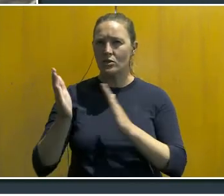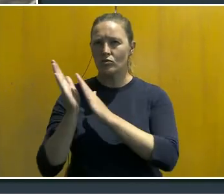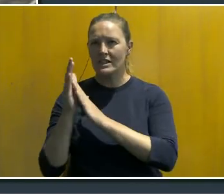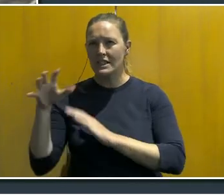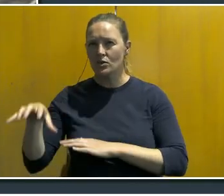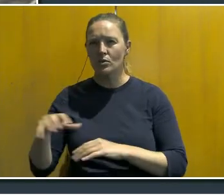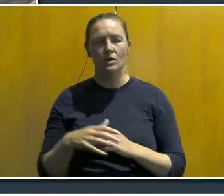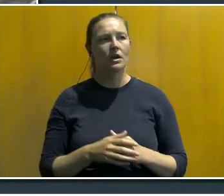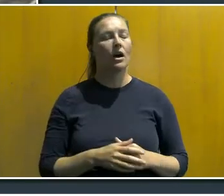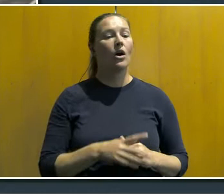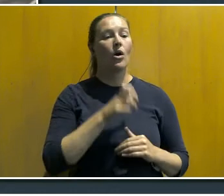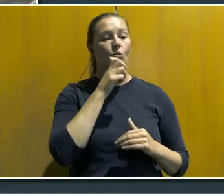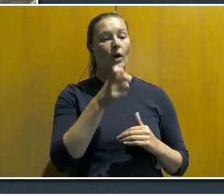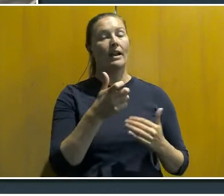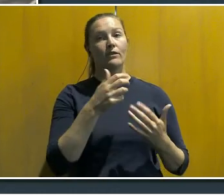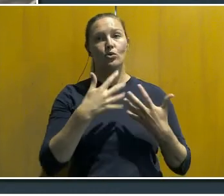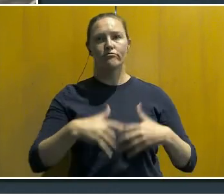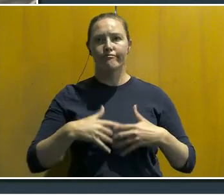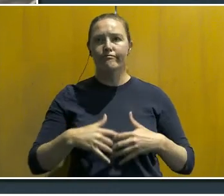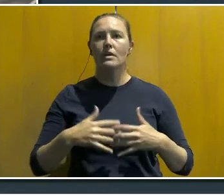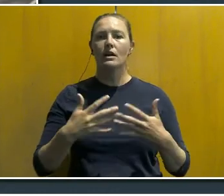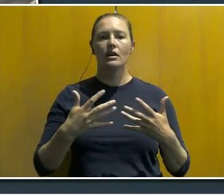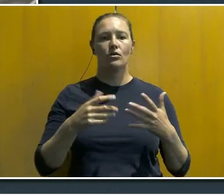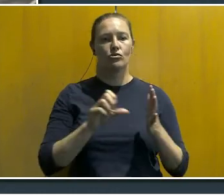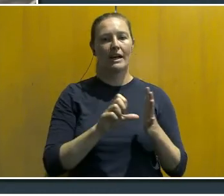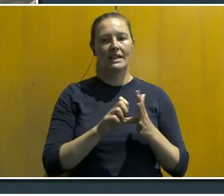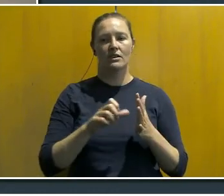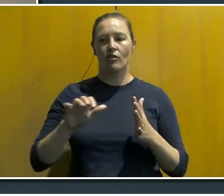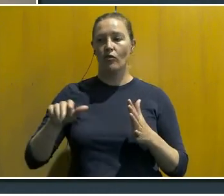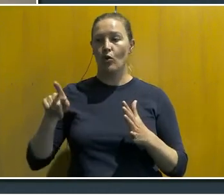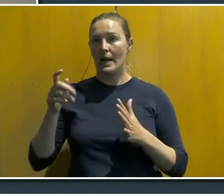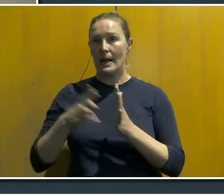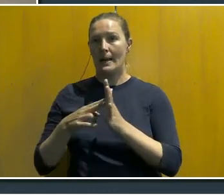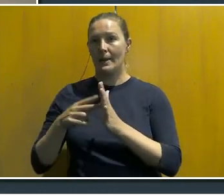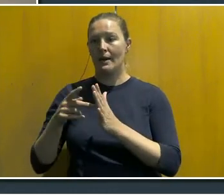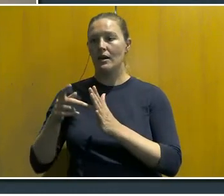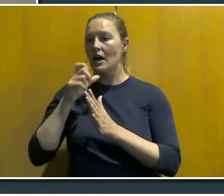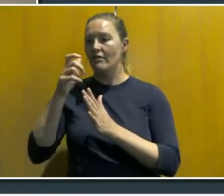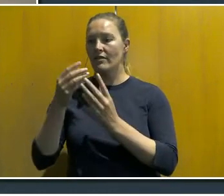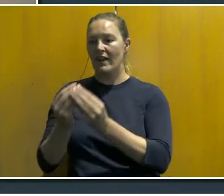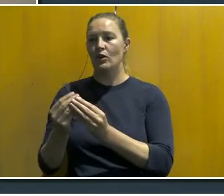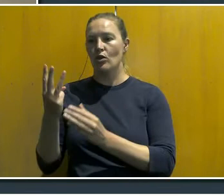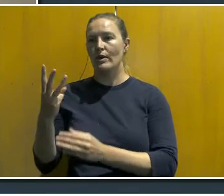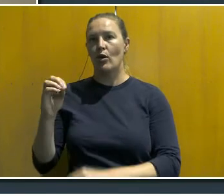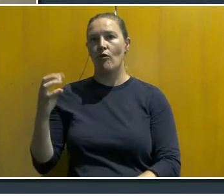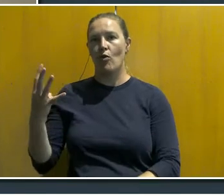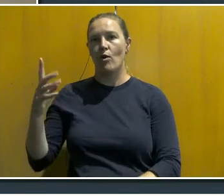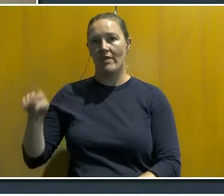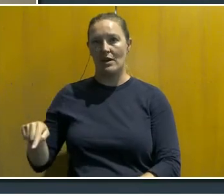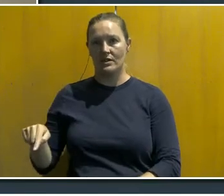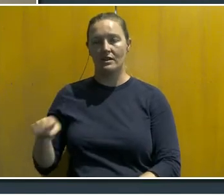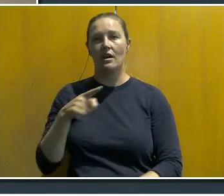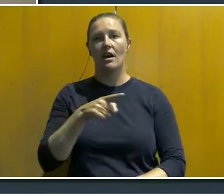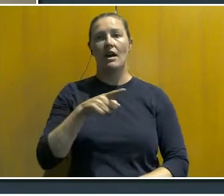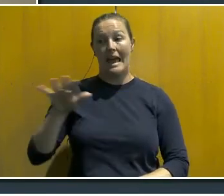ratepayers. Well, if you work out the rates on the average person in Napier paying on a property valued at $304,000, and